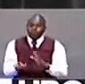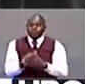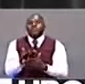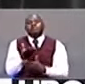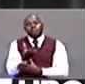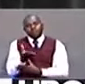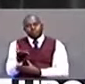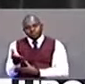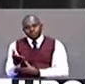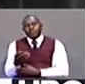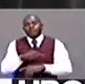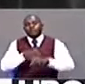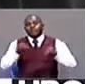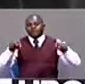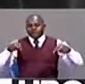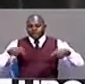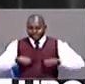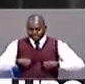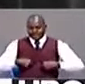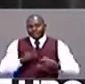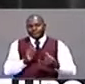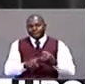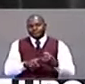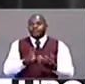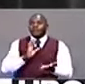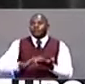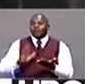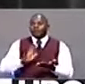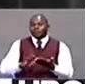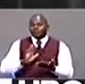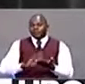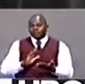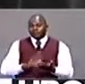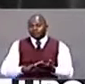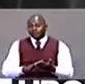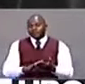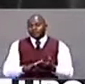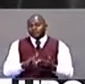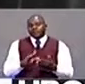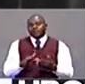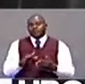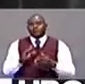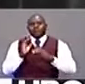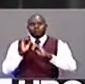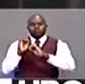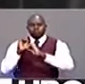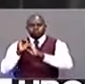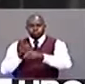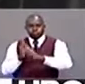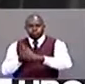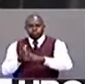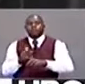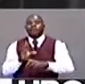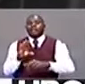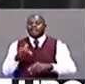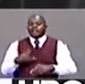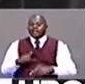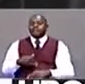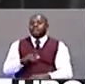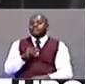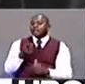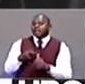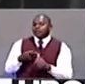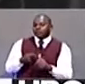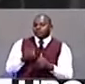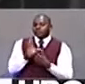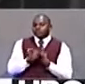opportunity for us, one, to forgive those who had tormented us in Arua, we should forgive. Then two,